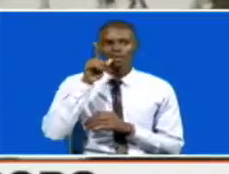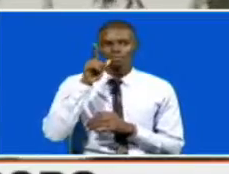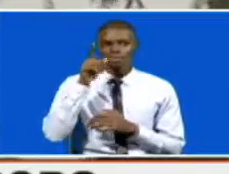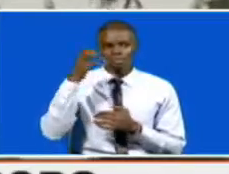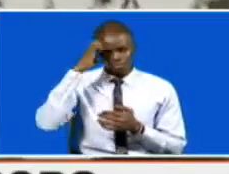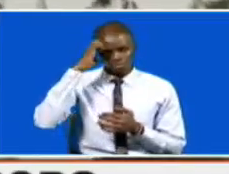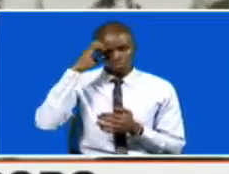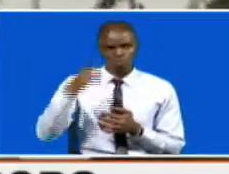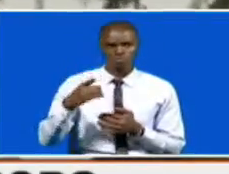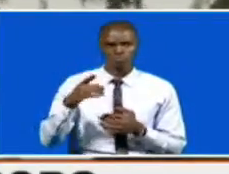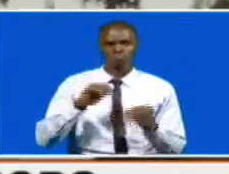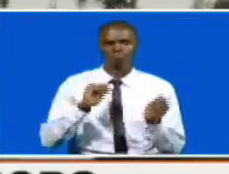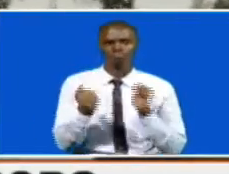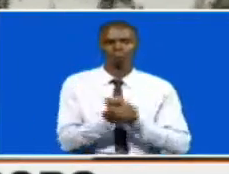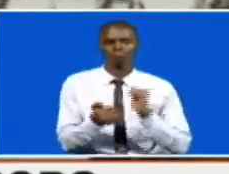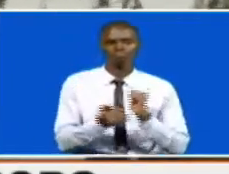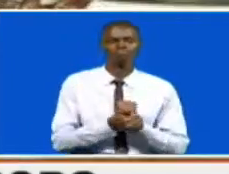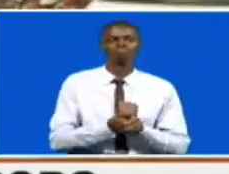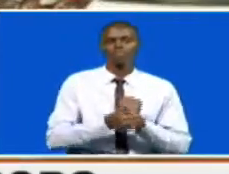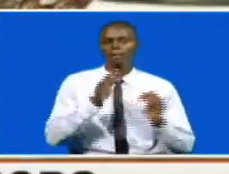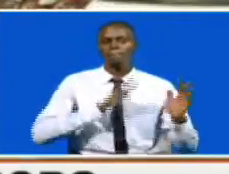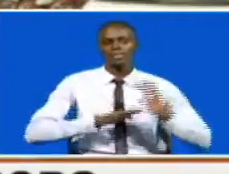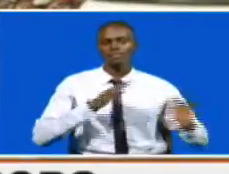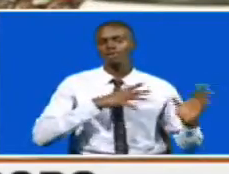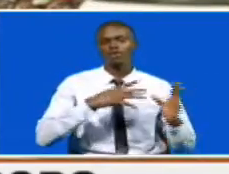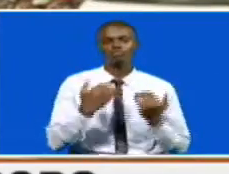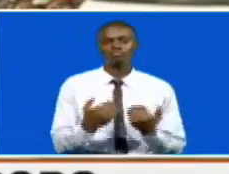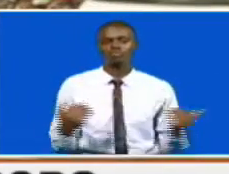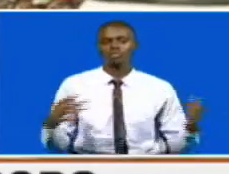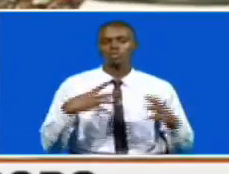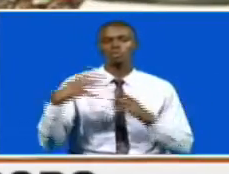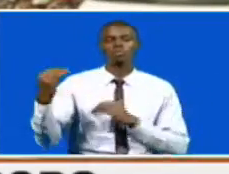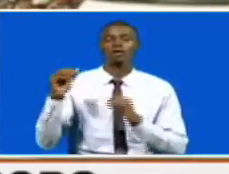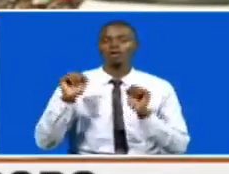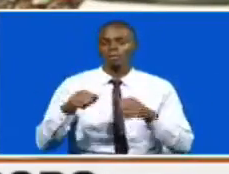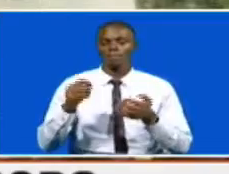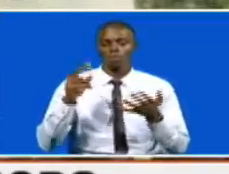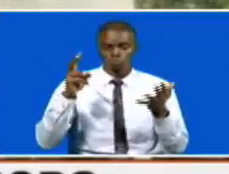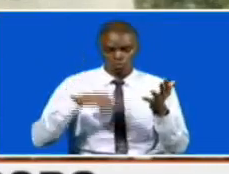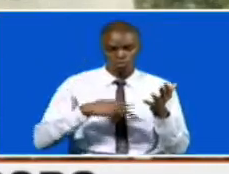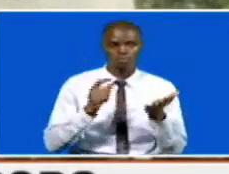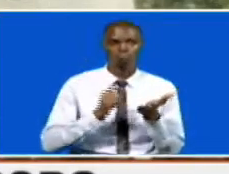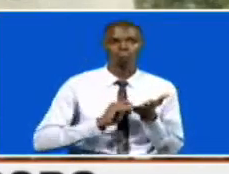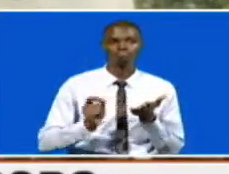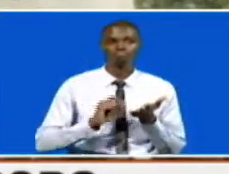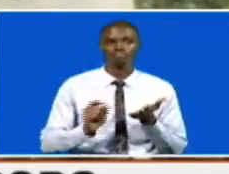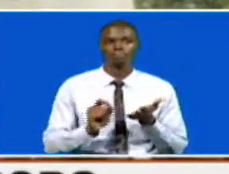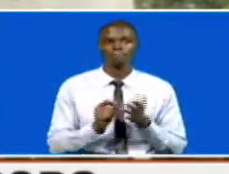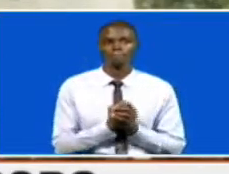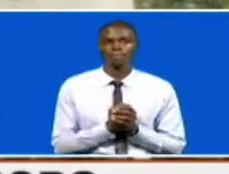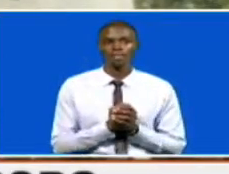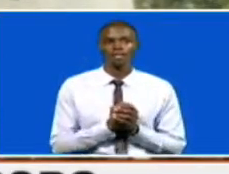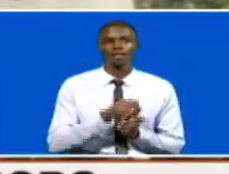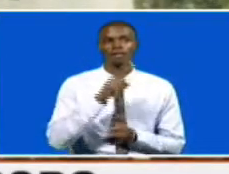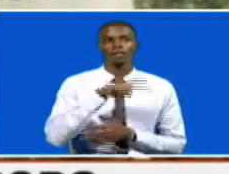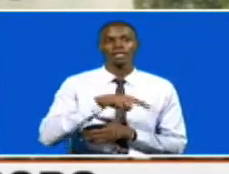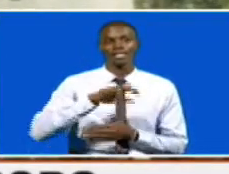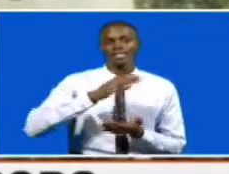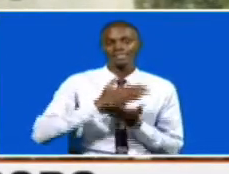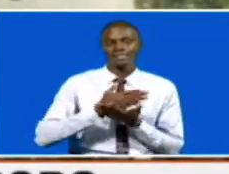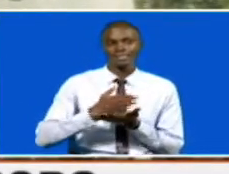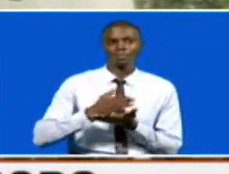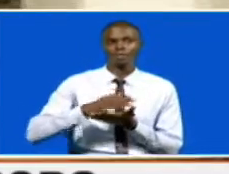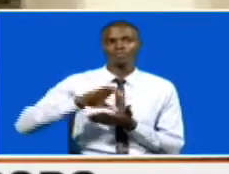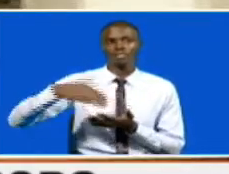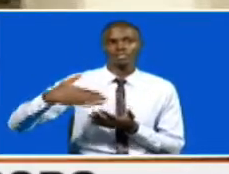the mannerism of young school-going children and were able to read and write. To his credit, the sub-county's